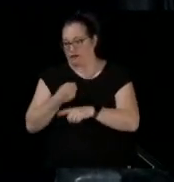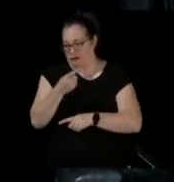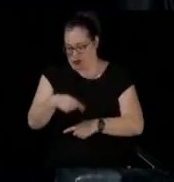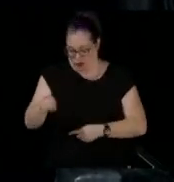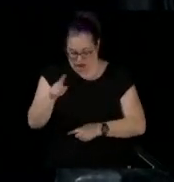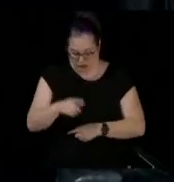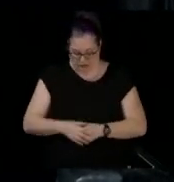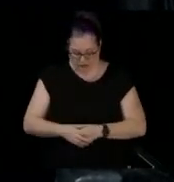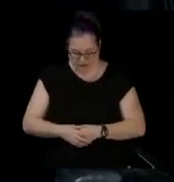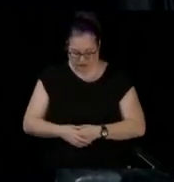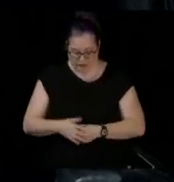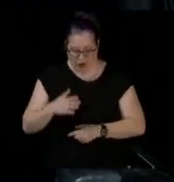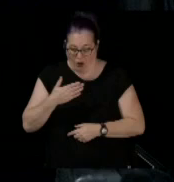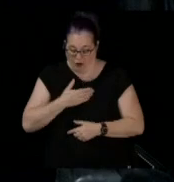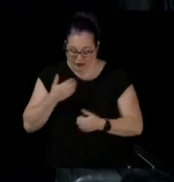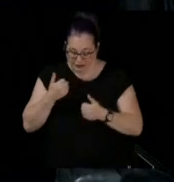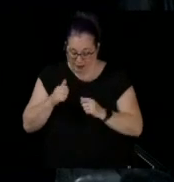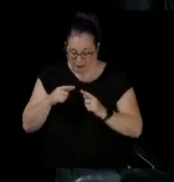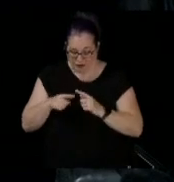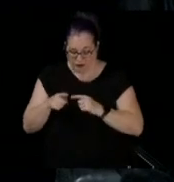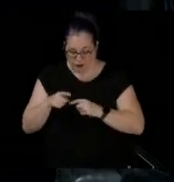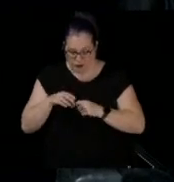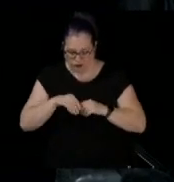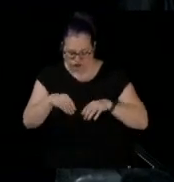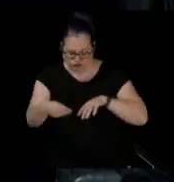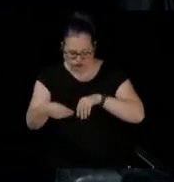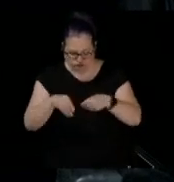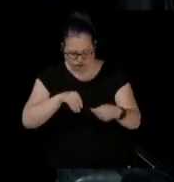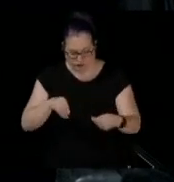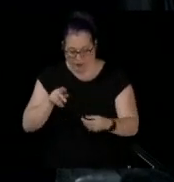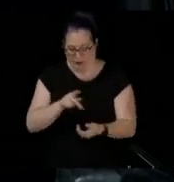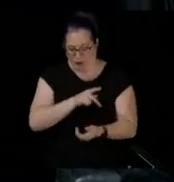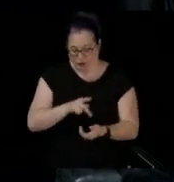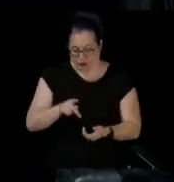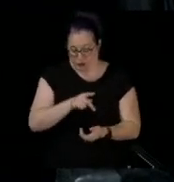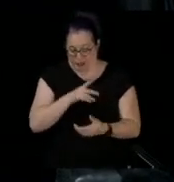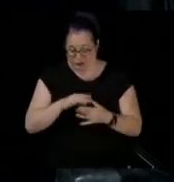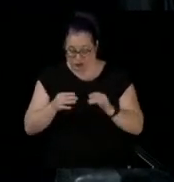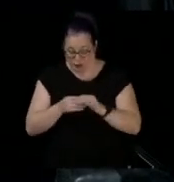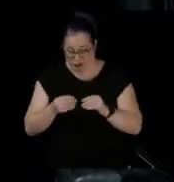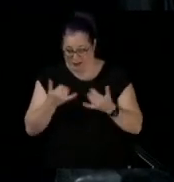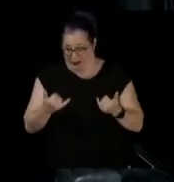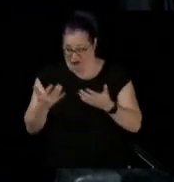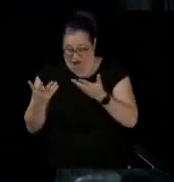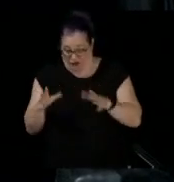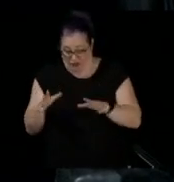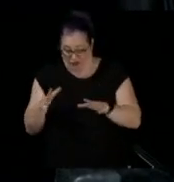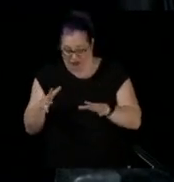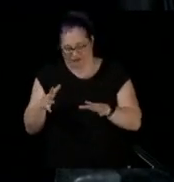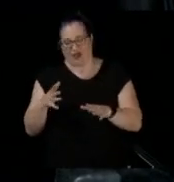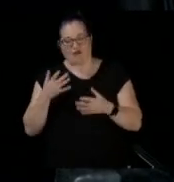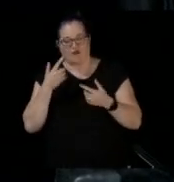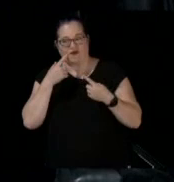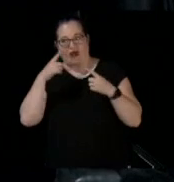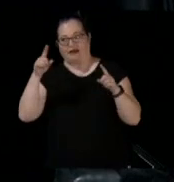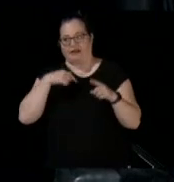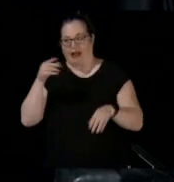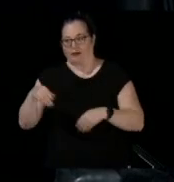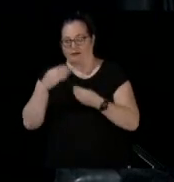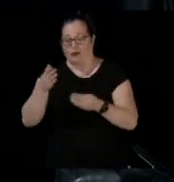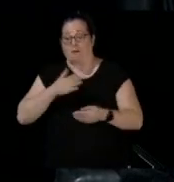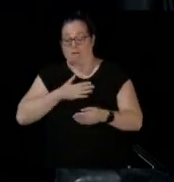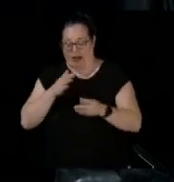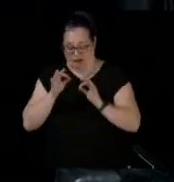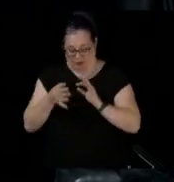Our efforts to disentangle the mysteries of poetry and prose now behind us, I'd like to finally offer my own interpretation.